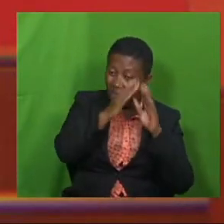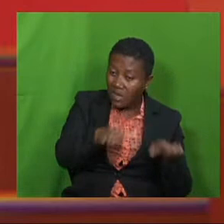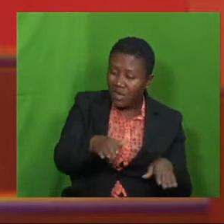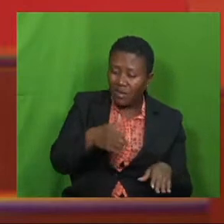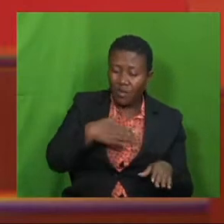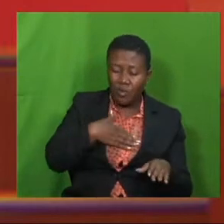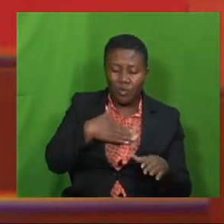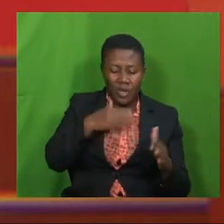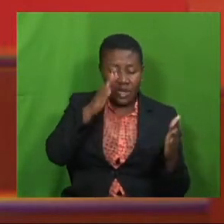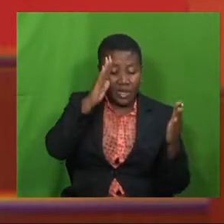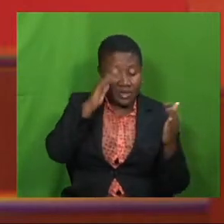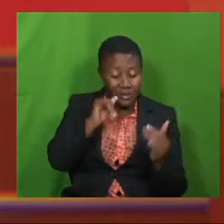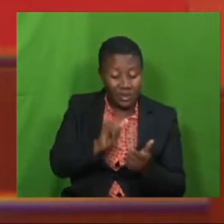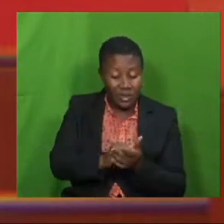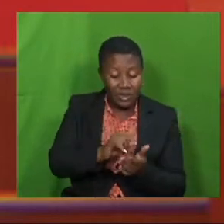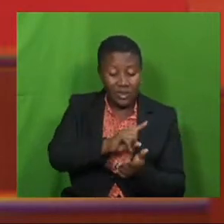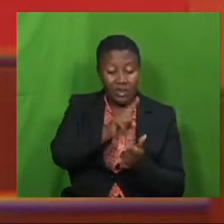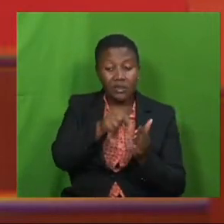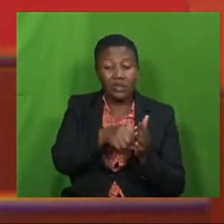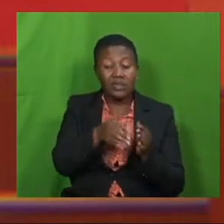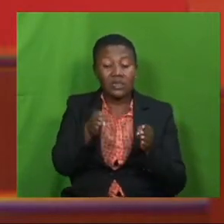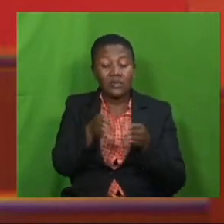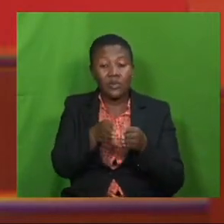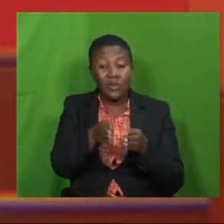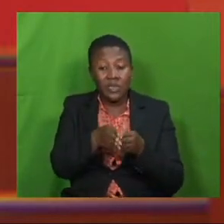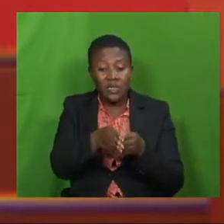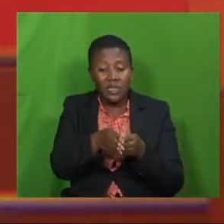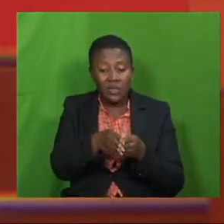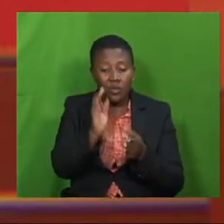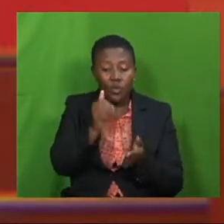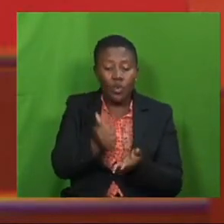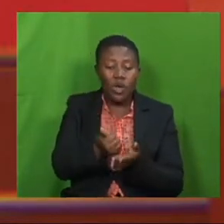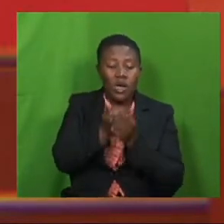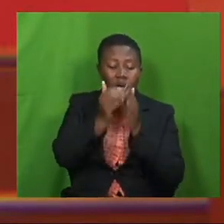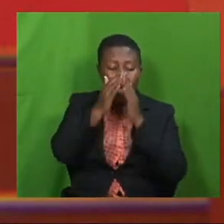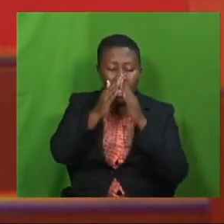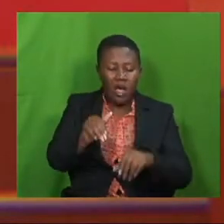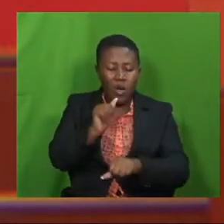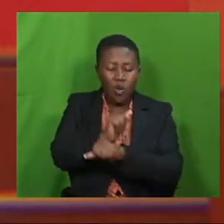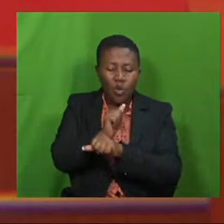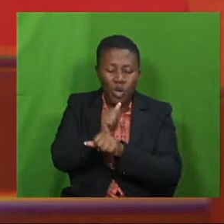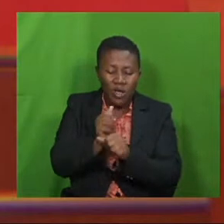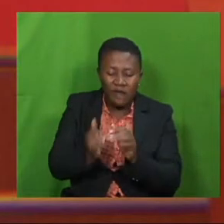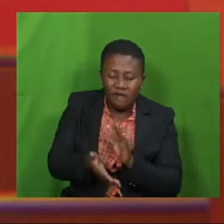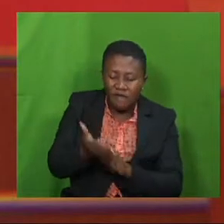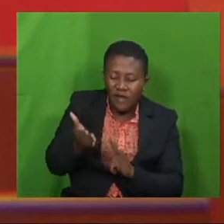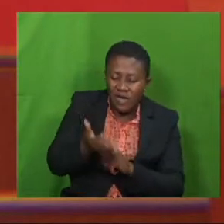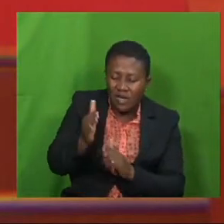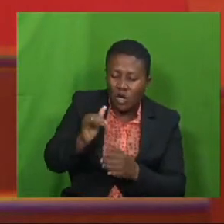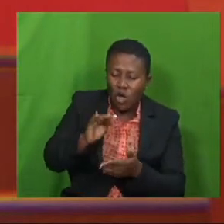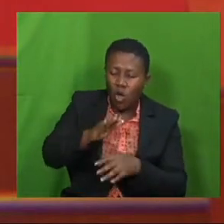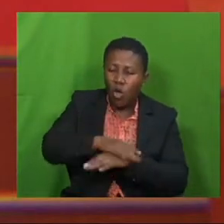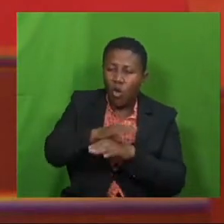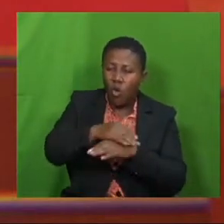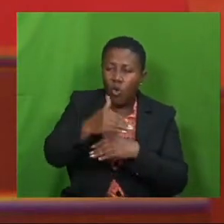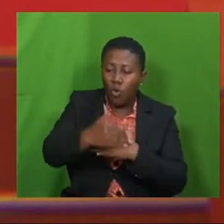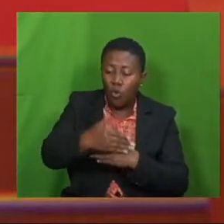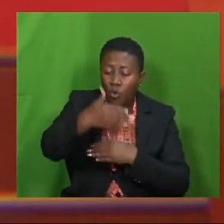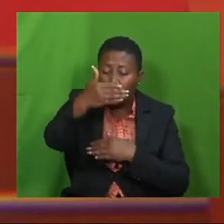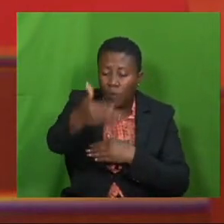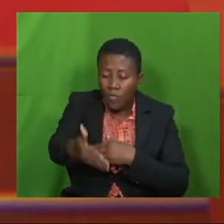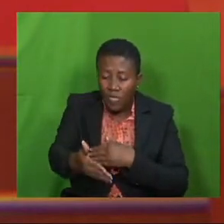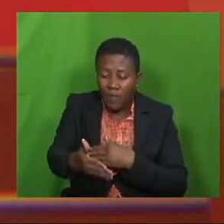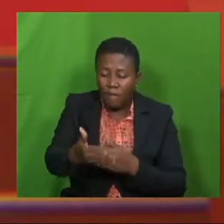that this meeting would see the House speed up work on the bill on the promotion of proper human